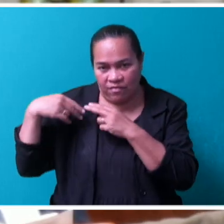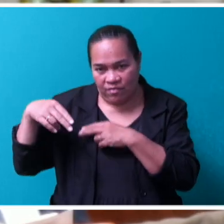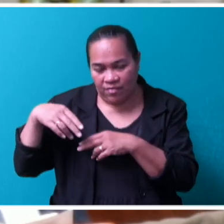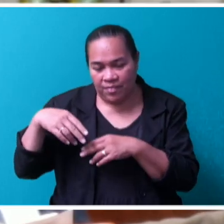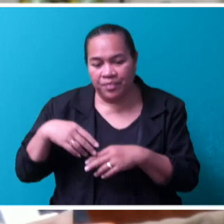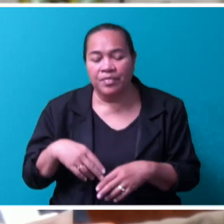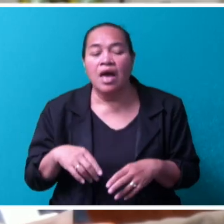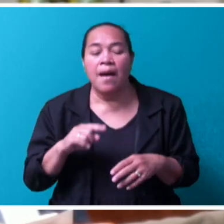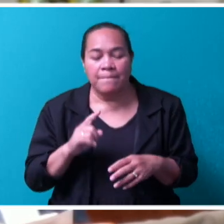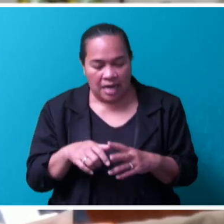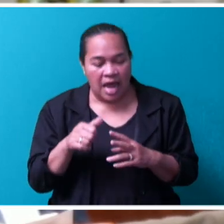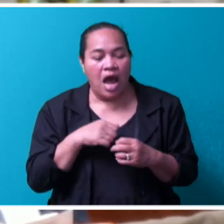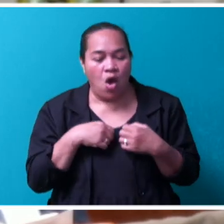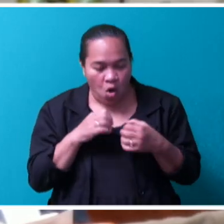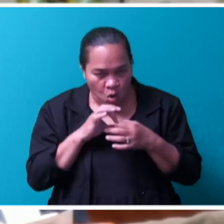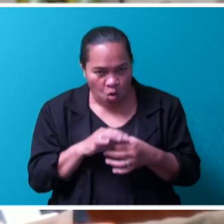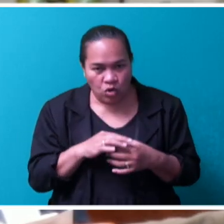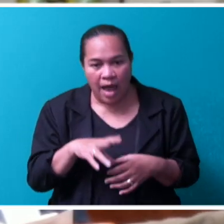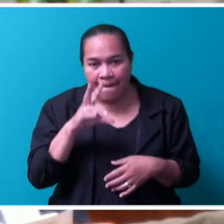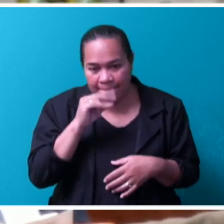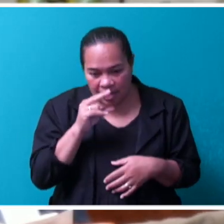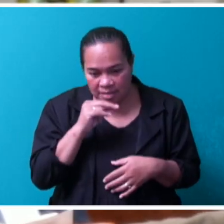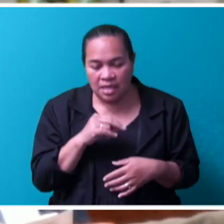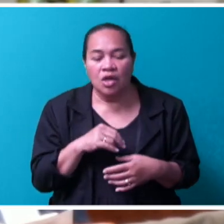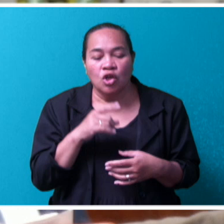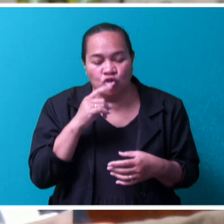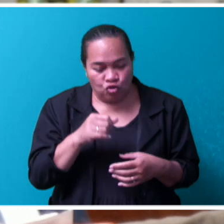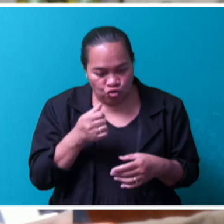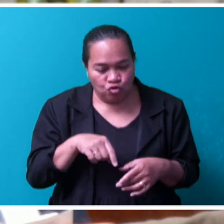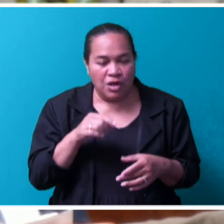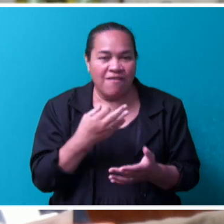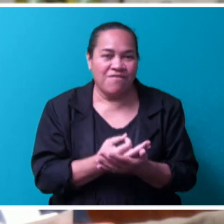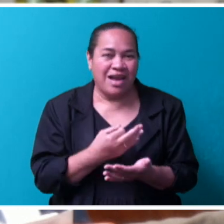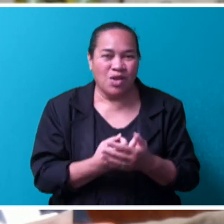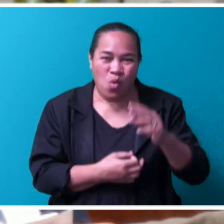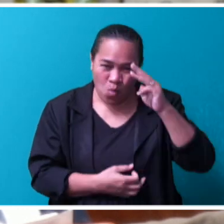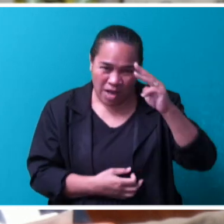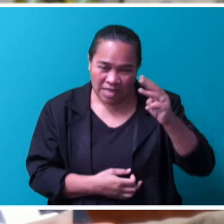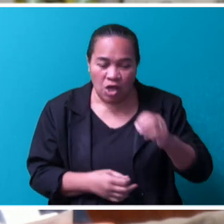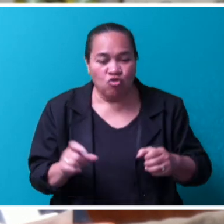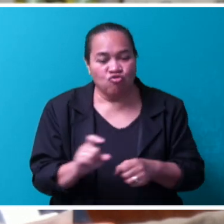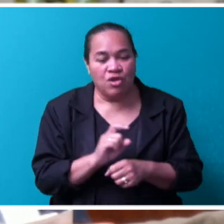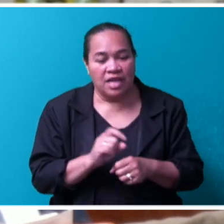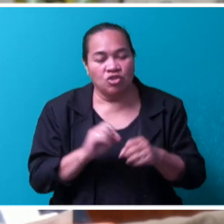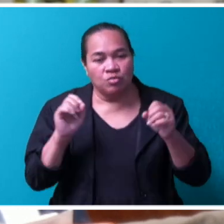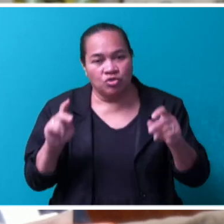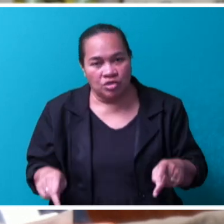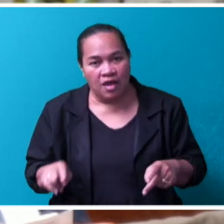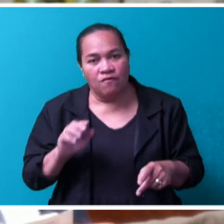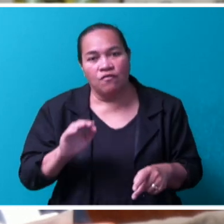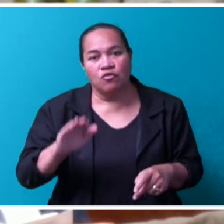in our ability to use this foundation wisely to create opportunities for future